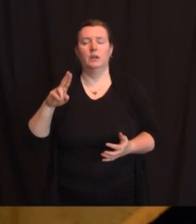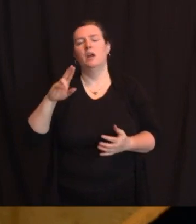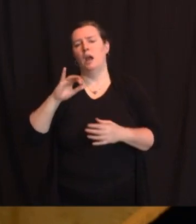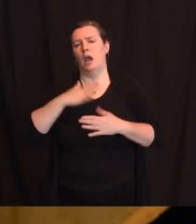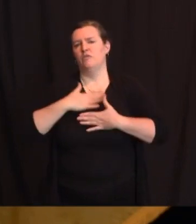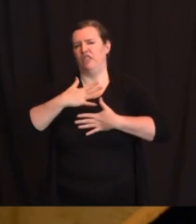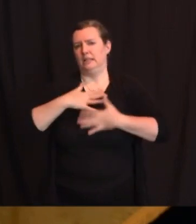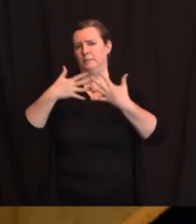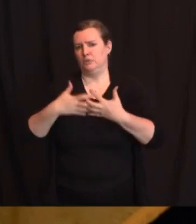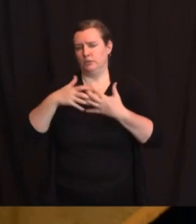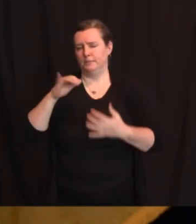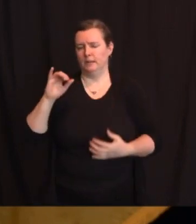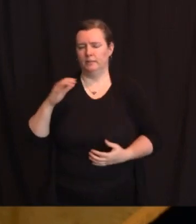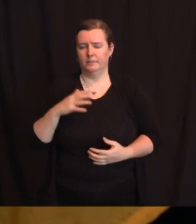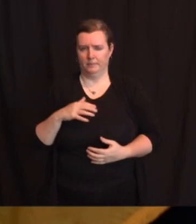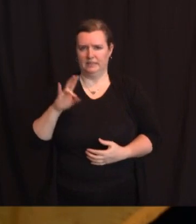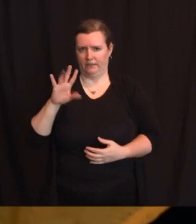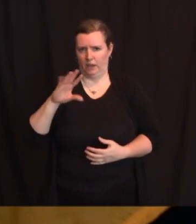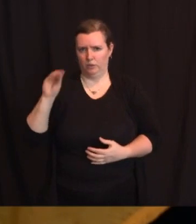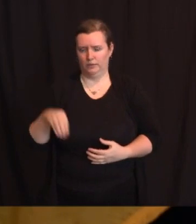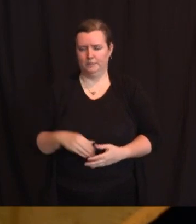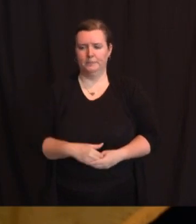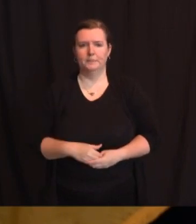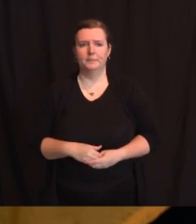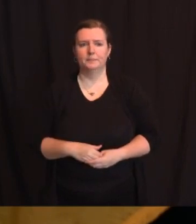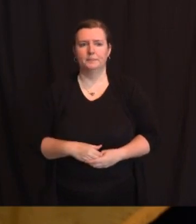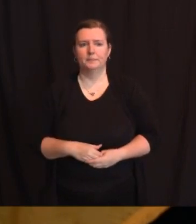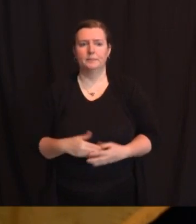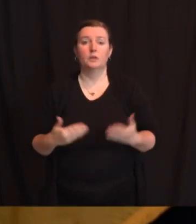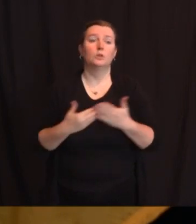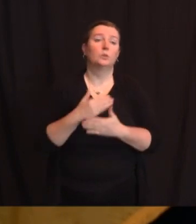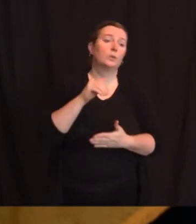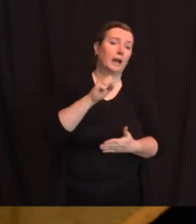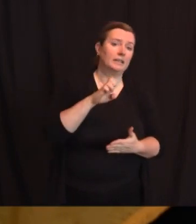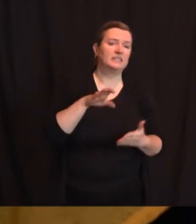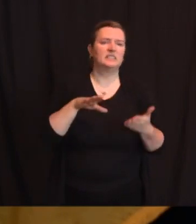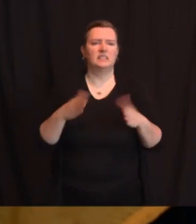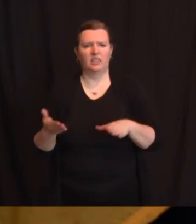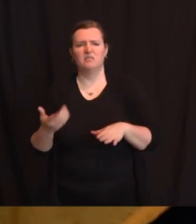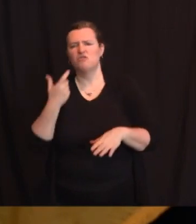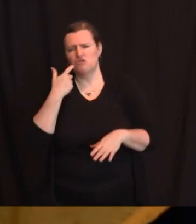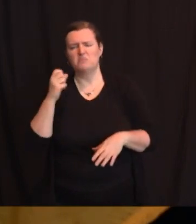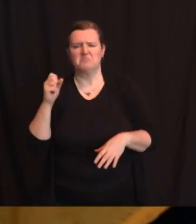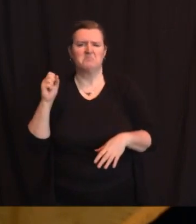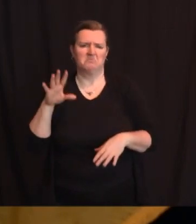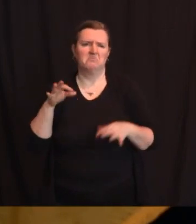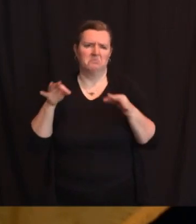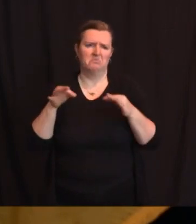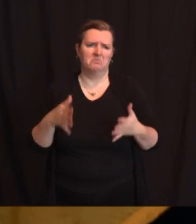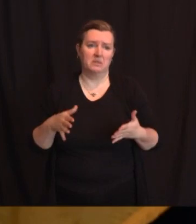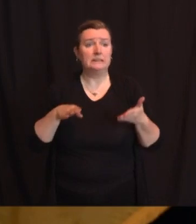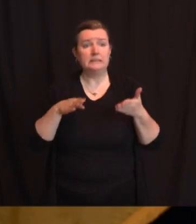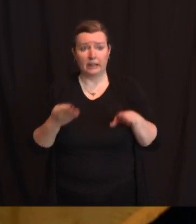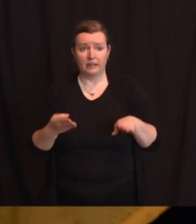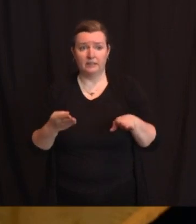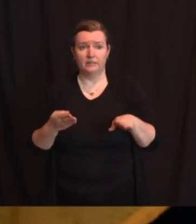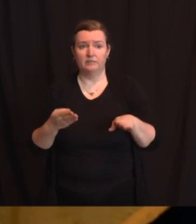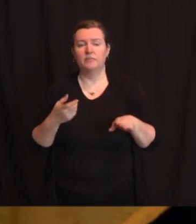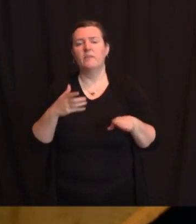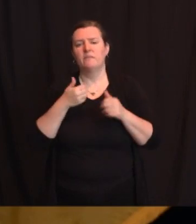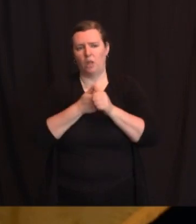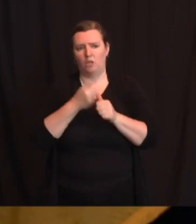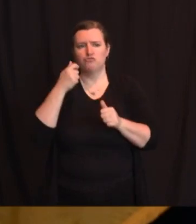The governor reviewed the new cases and deaths reported today. In terms of deaths, the breakdown of deaths by race and ethnicity is basically